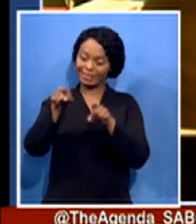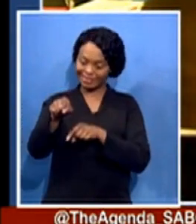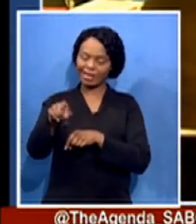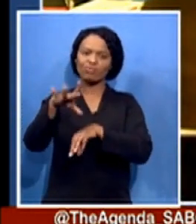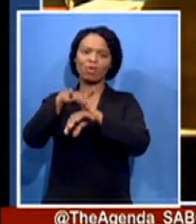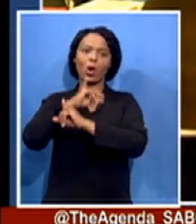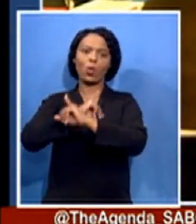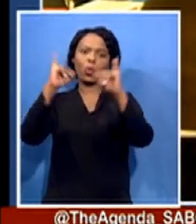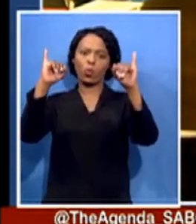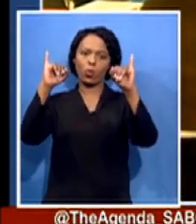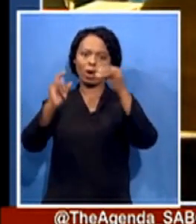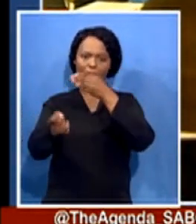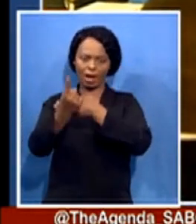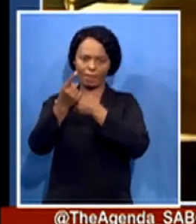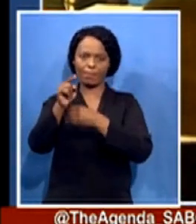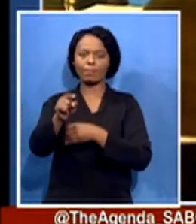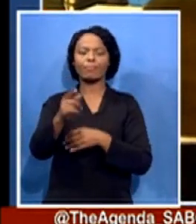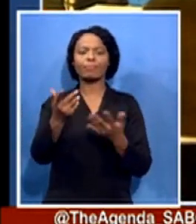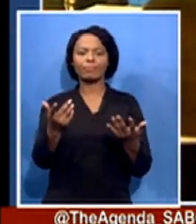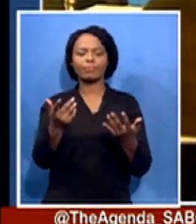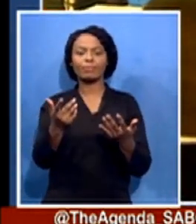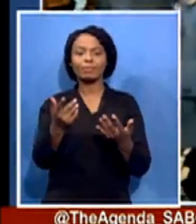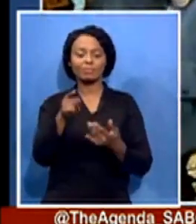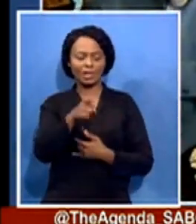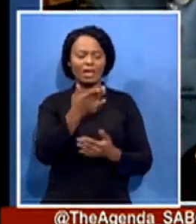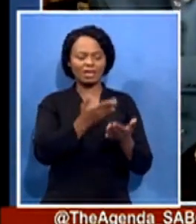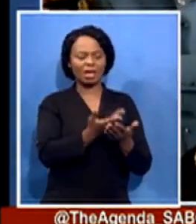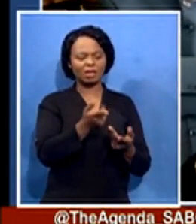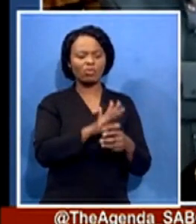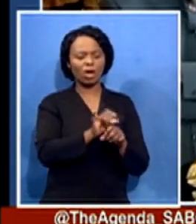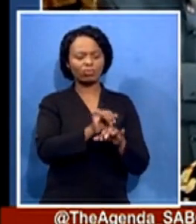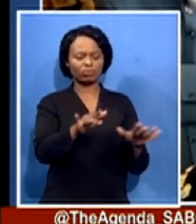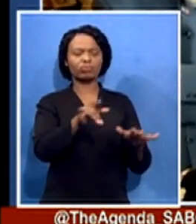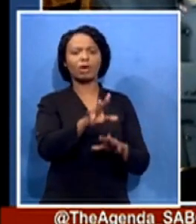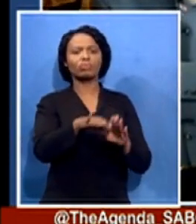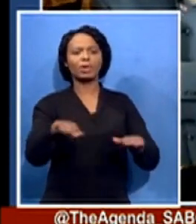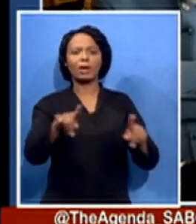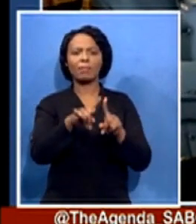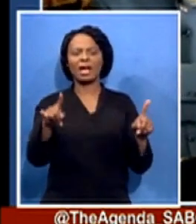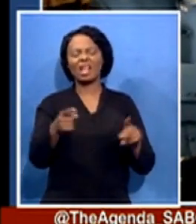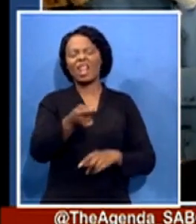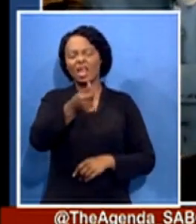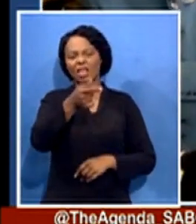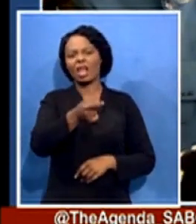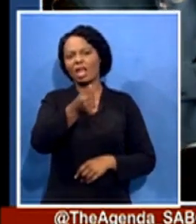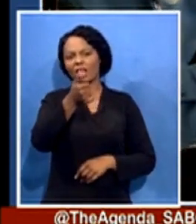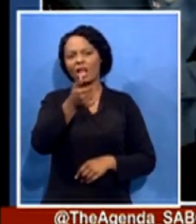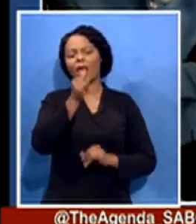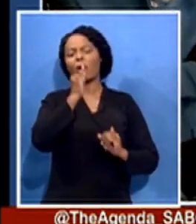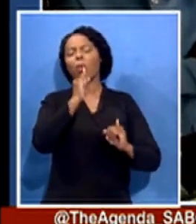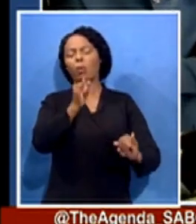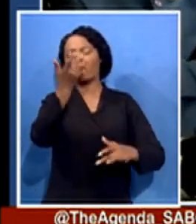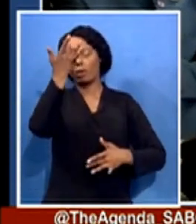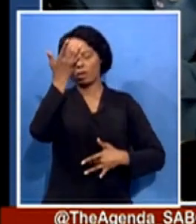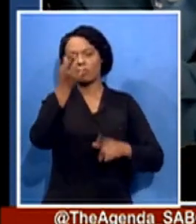though they become infected, we see very, very, very little severe disease in this age group. But nonetheless, as I say,